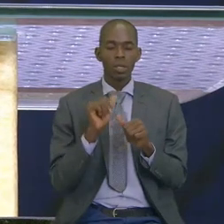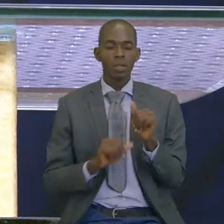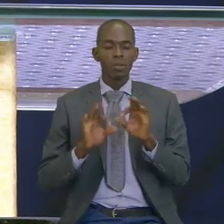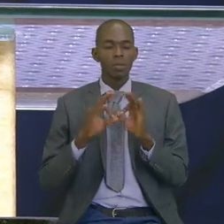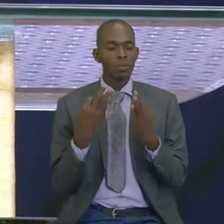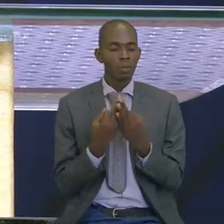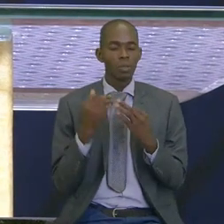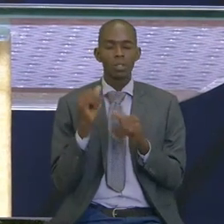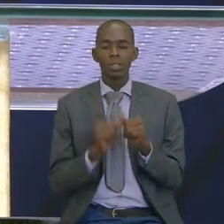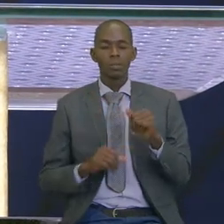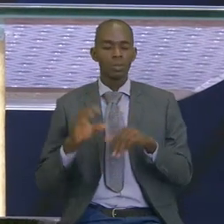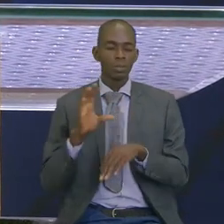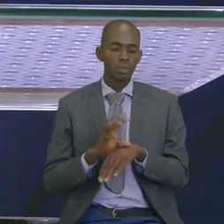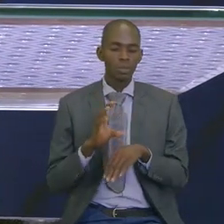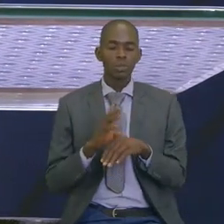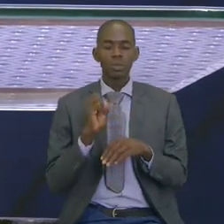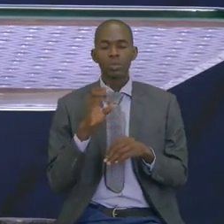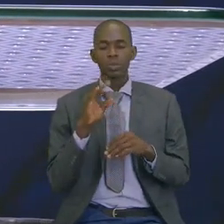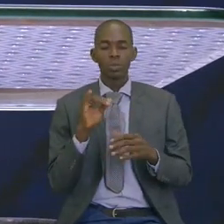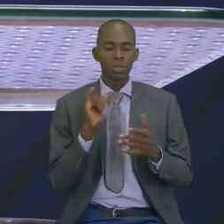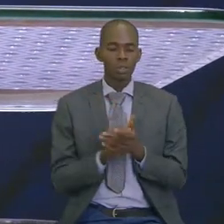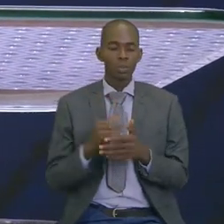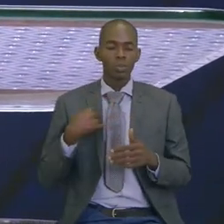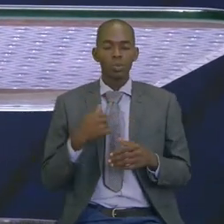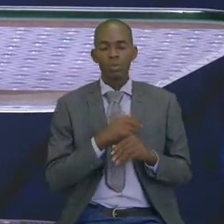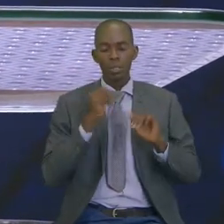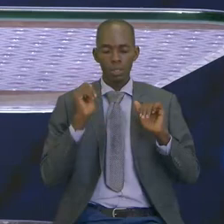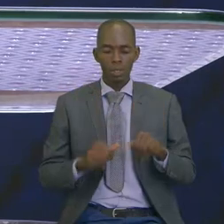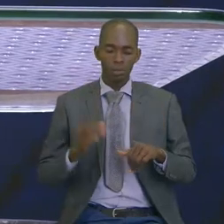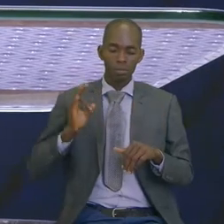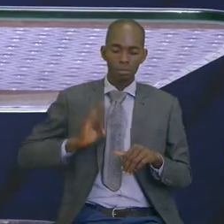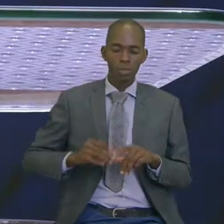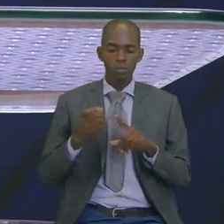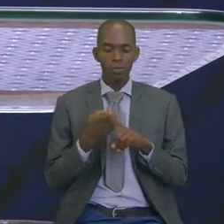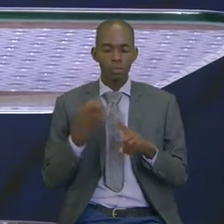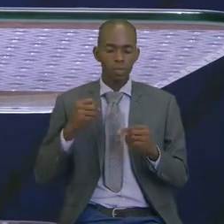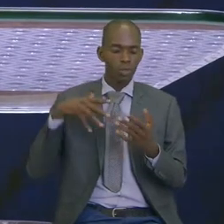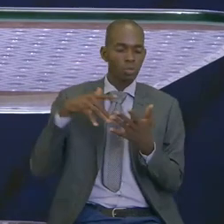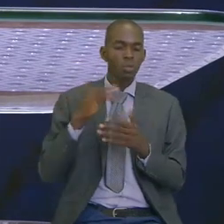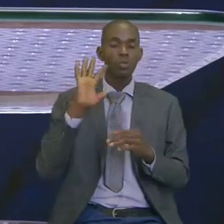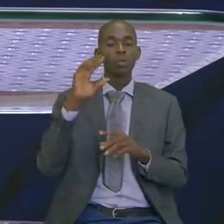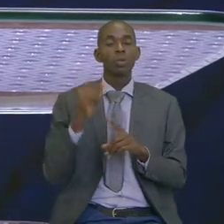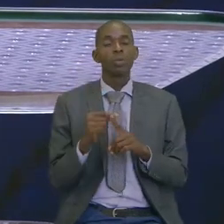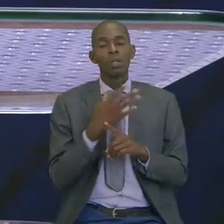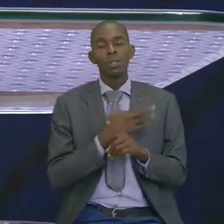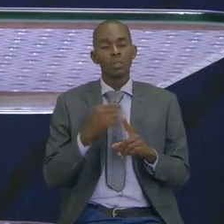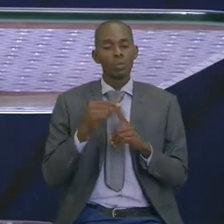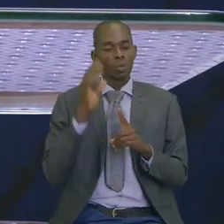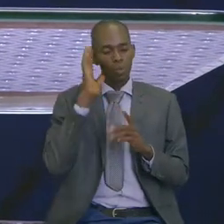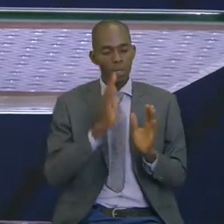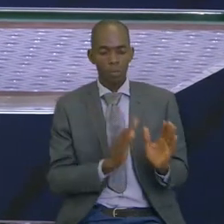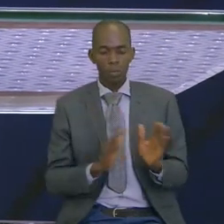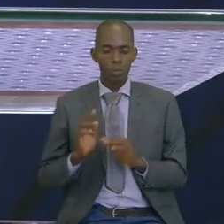and every church, so that we can benefit from the study of the word, and the word will prepare us